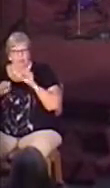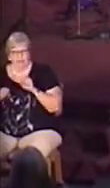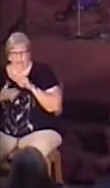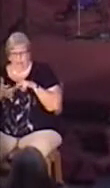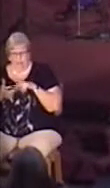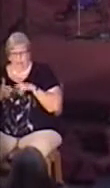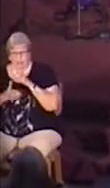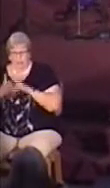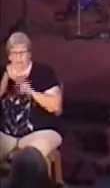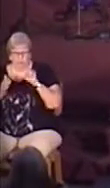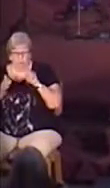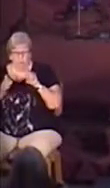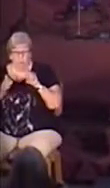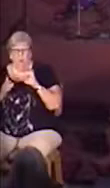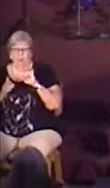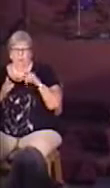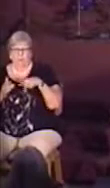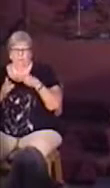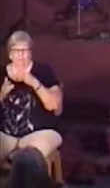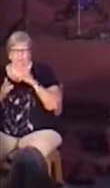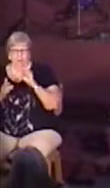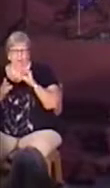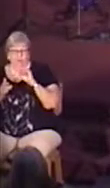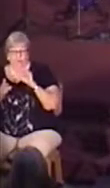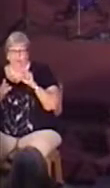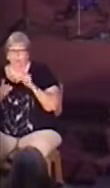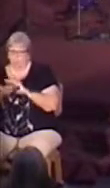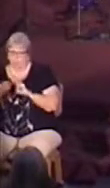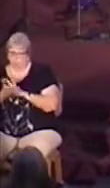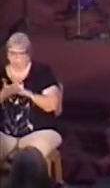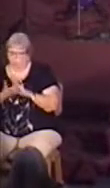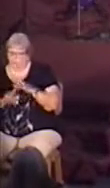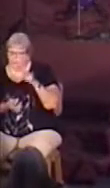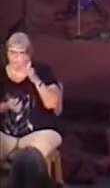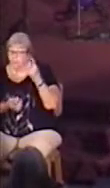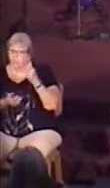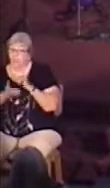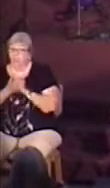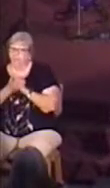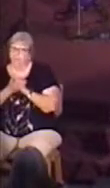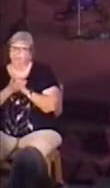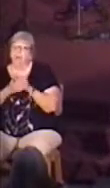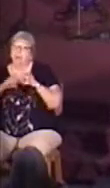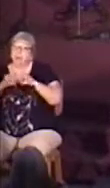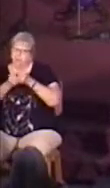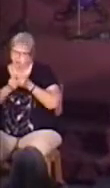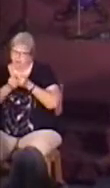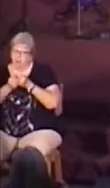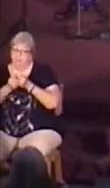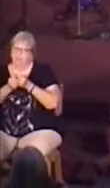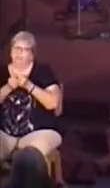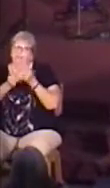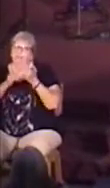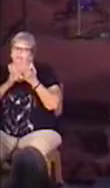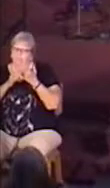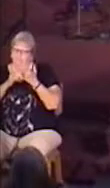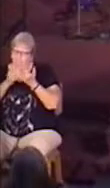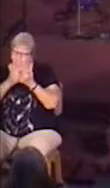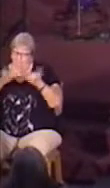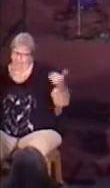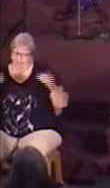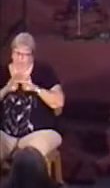chapter 2 of Ephesians, the Holy Spirit is the one who broke down the dividing wall between the Jew and the